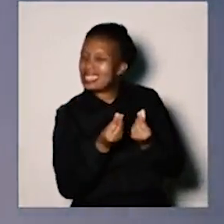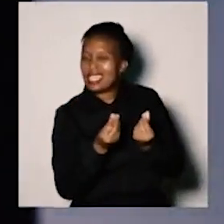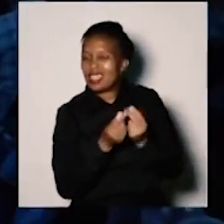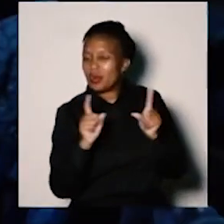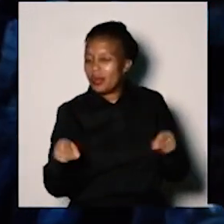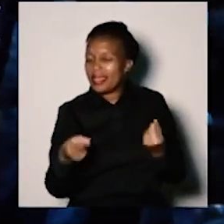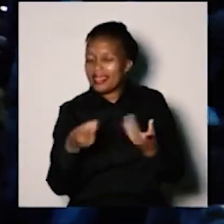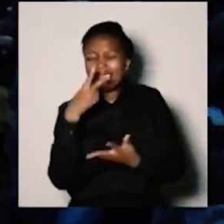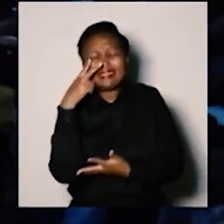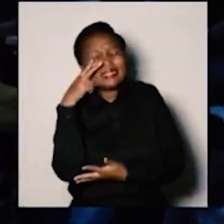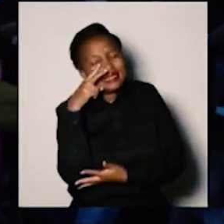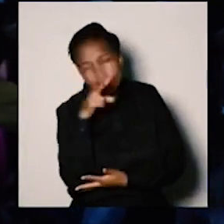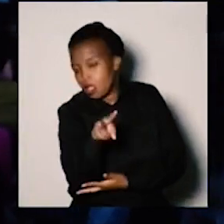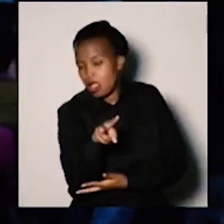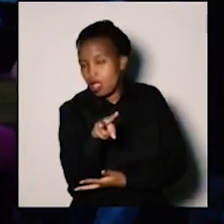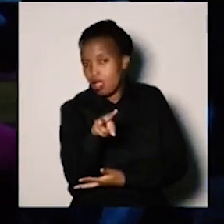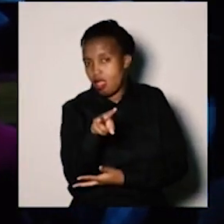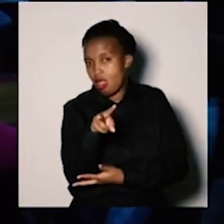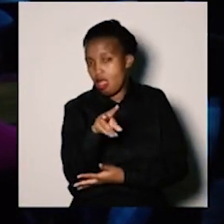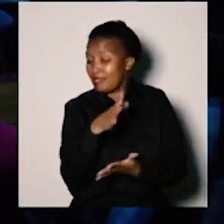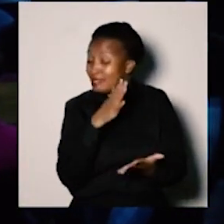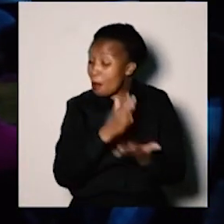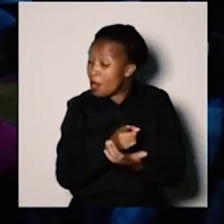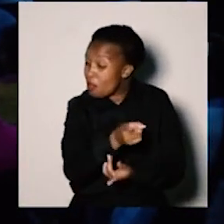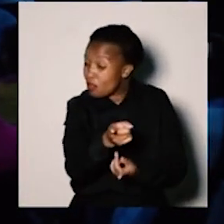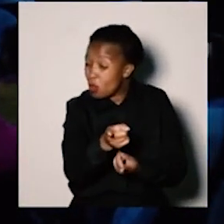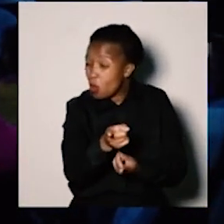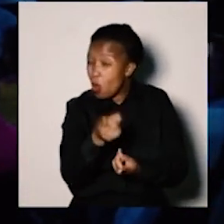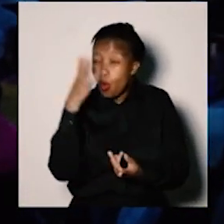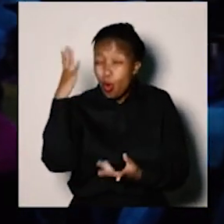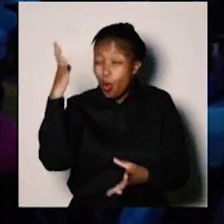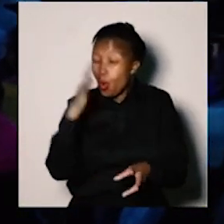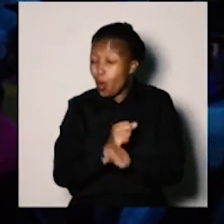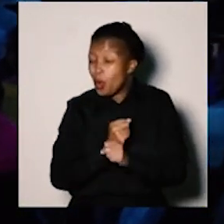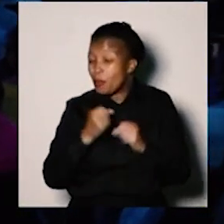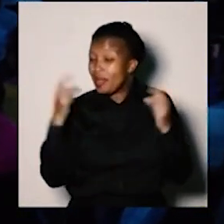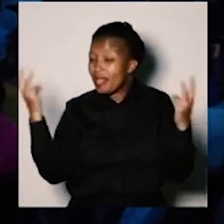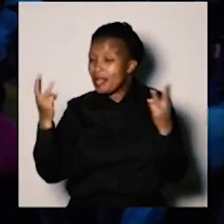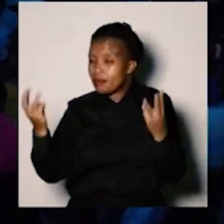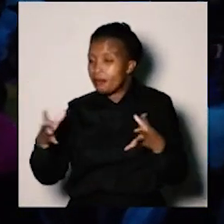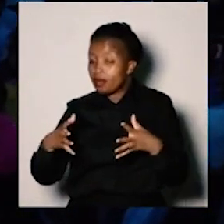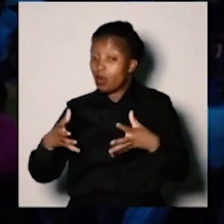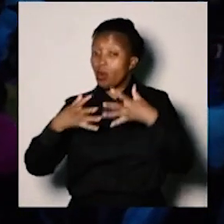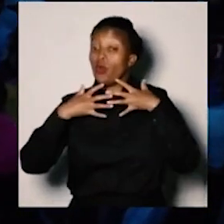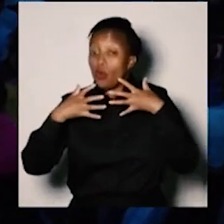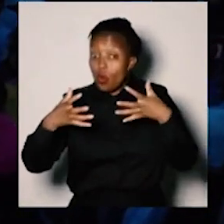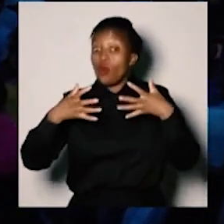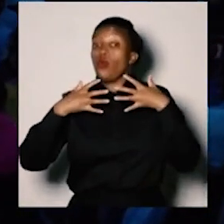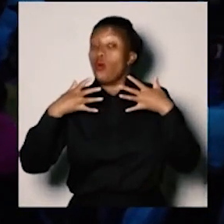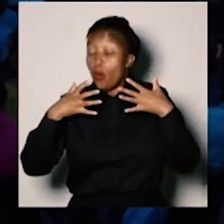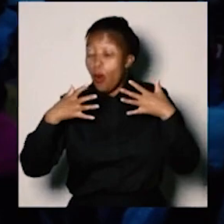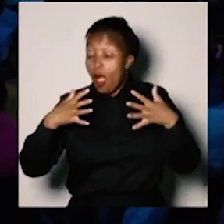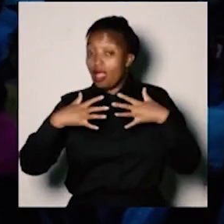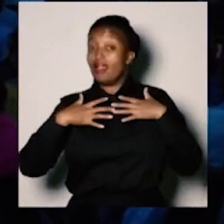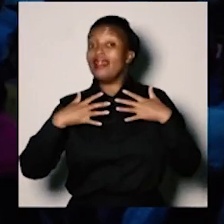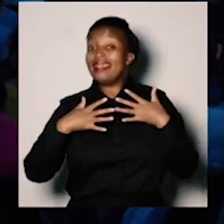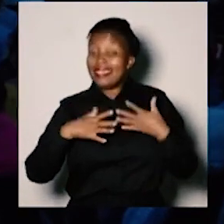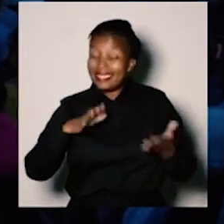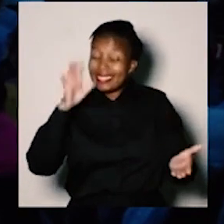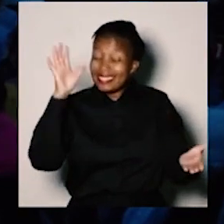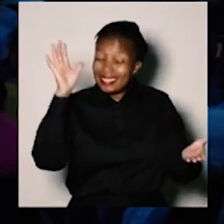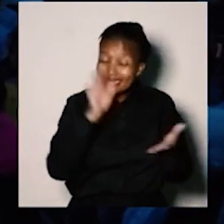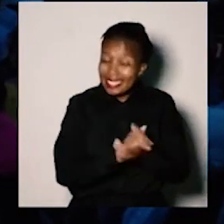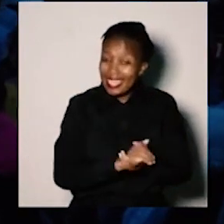of you. It is that part of you that when God made man and breathed into his nostrils the breath of life, and